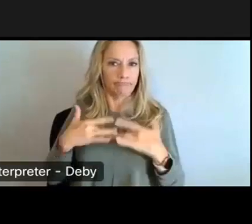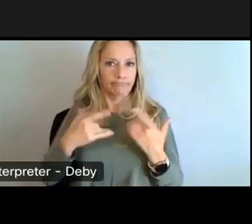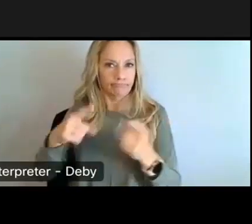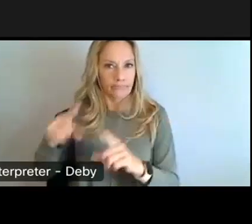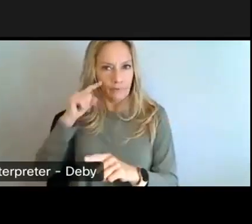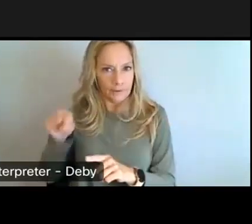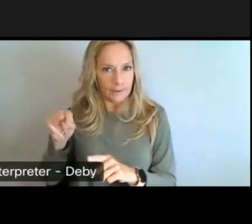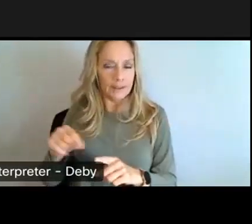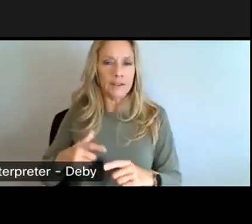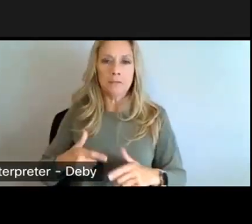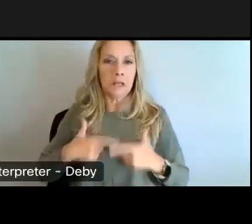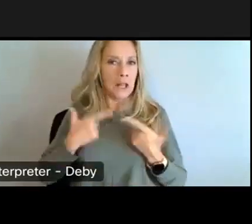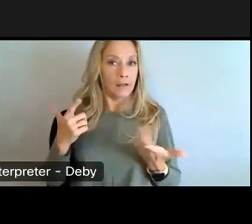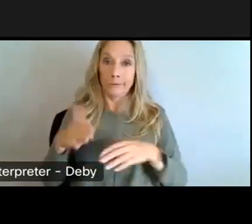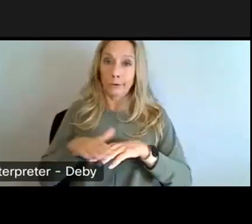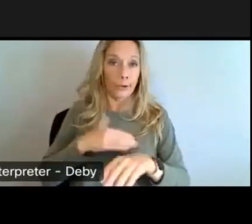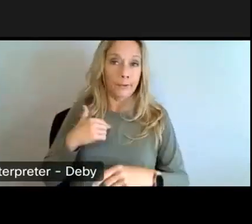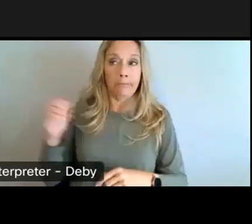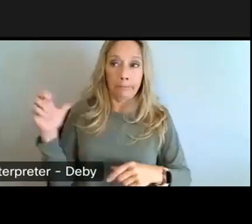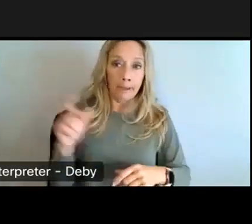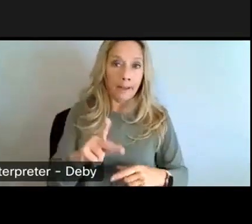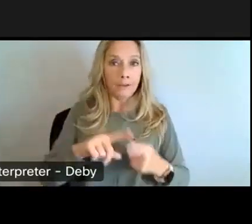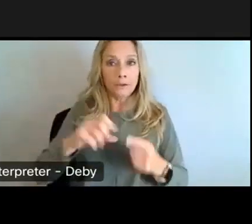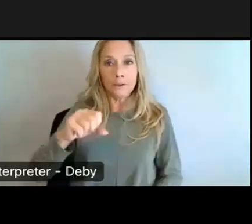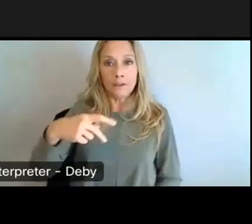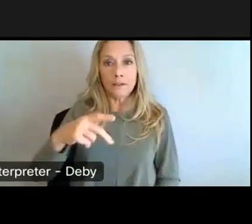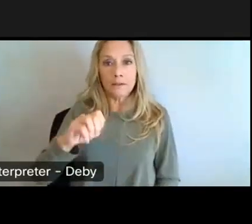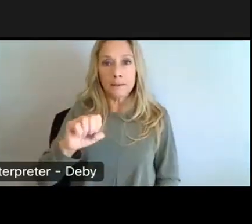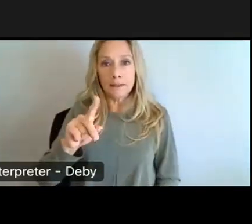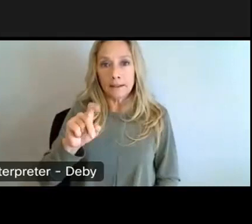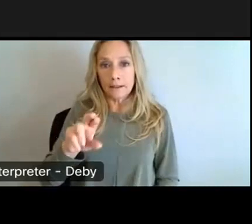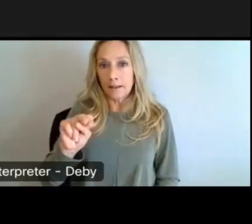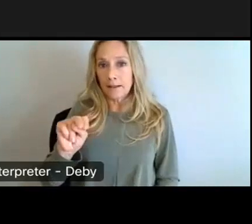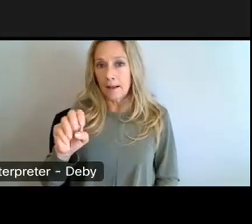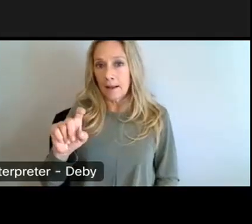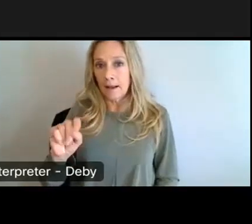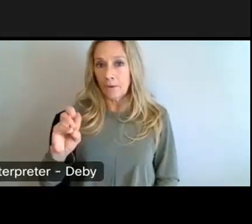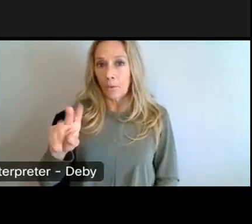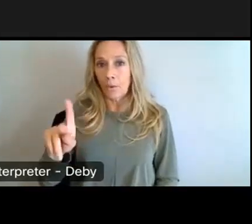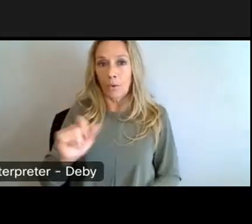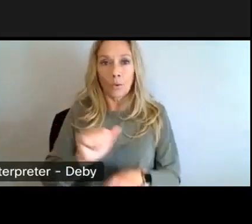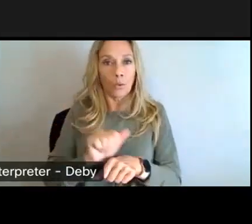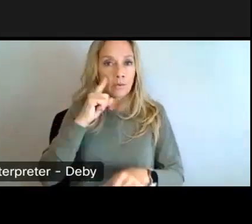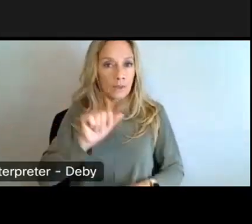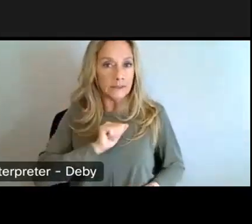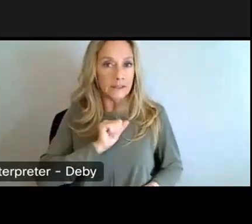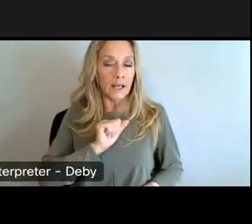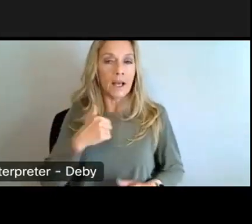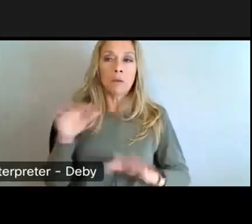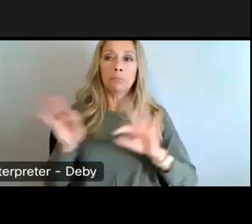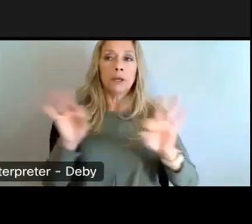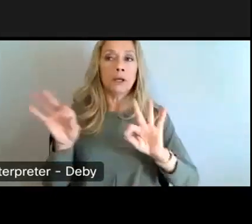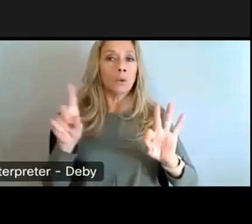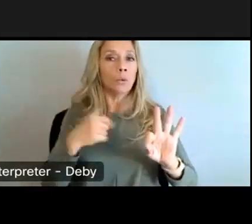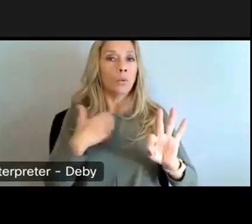hasn't slowed. I'm back to the speakers network now, working for myself, picking my own engagements.